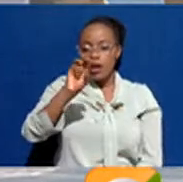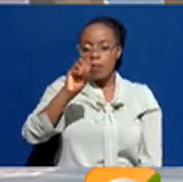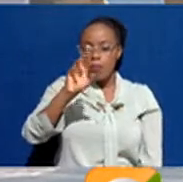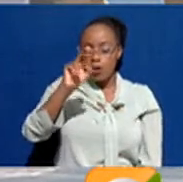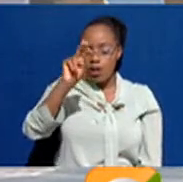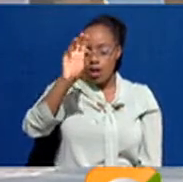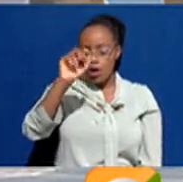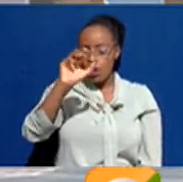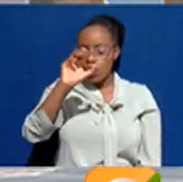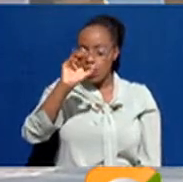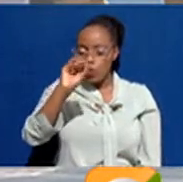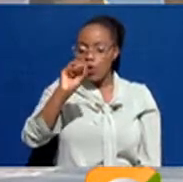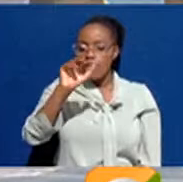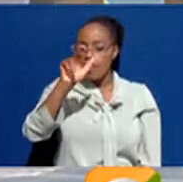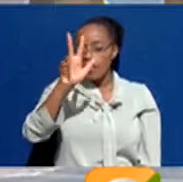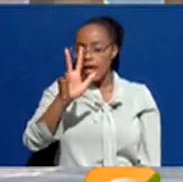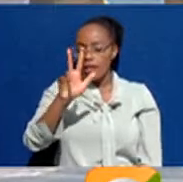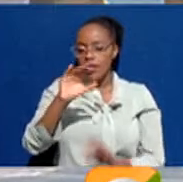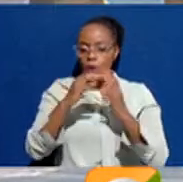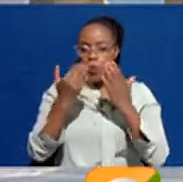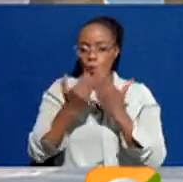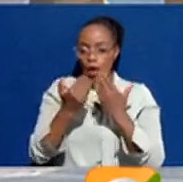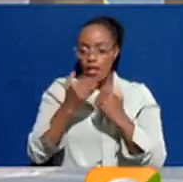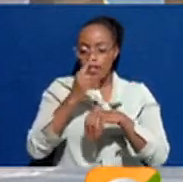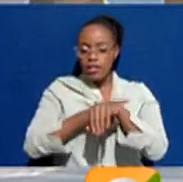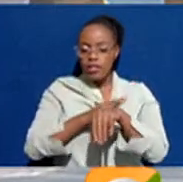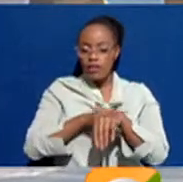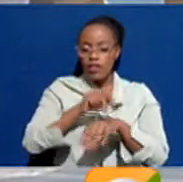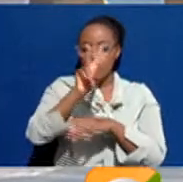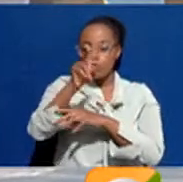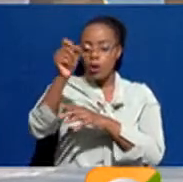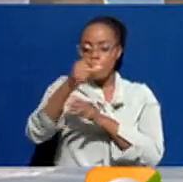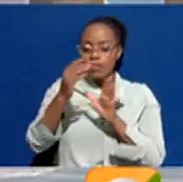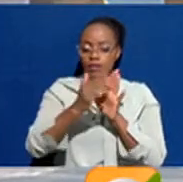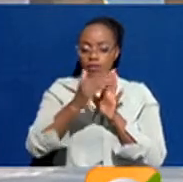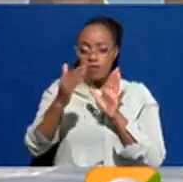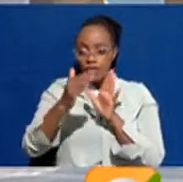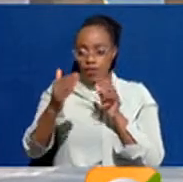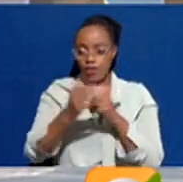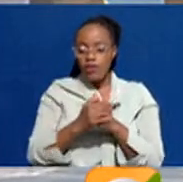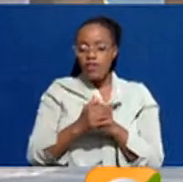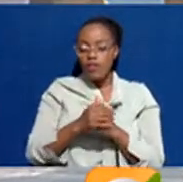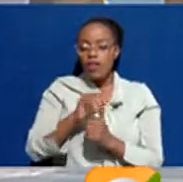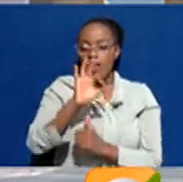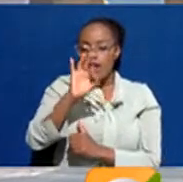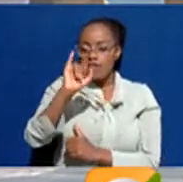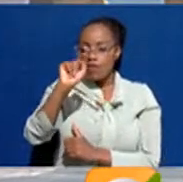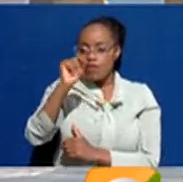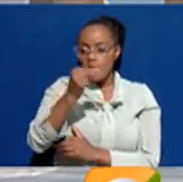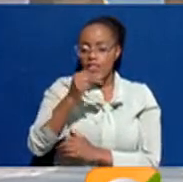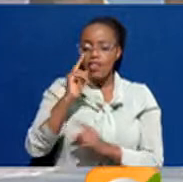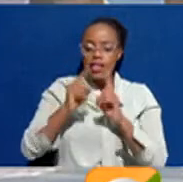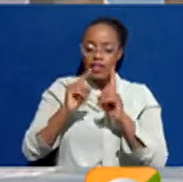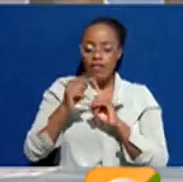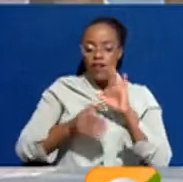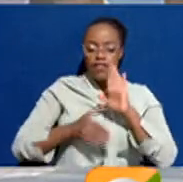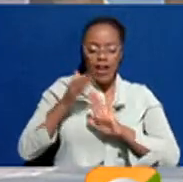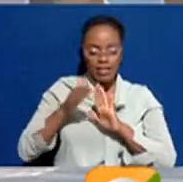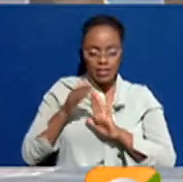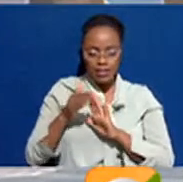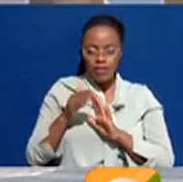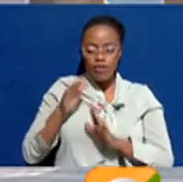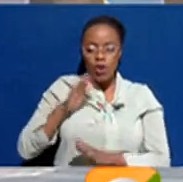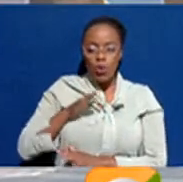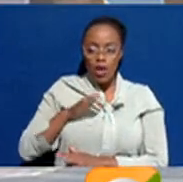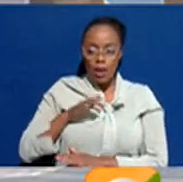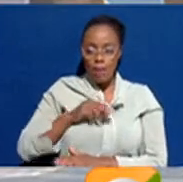is her third world record in 2 months. And listen to this, guys. Faith Kipyegon ran the fastest